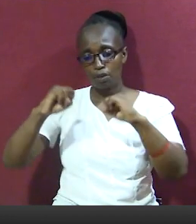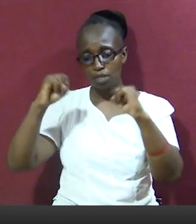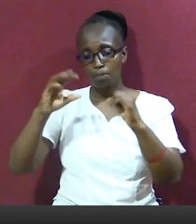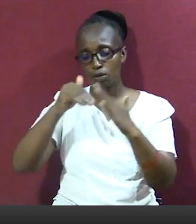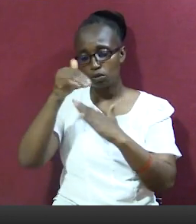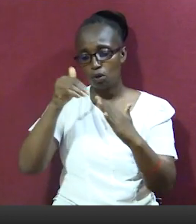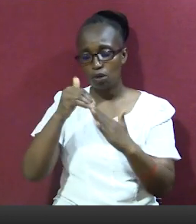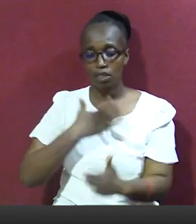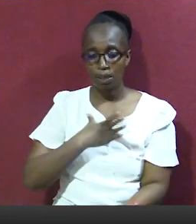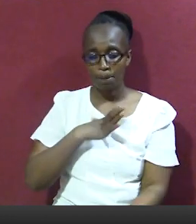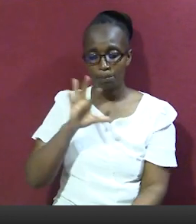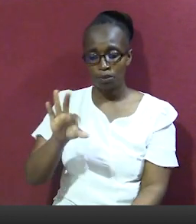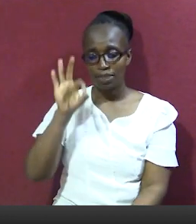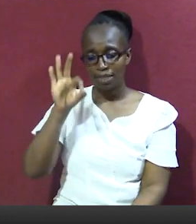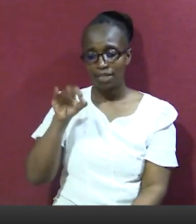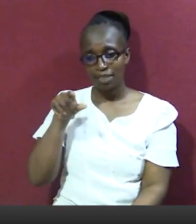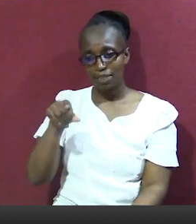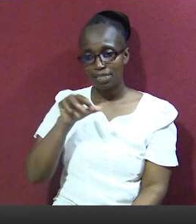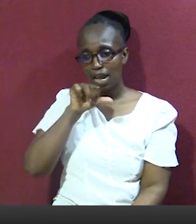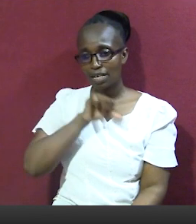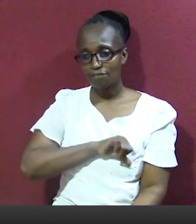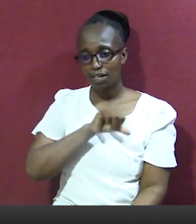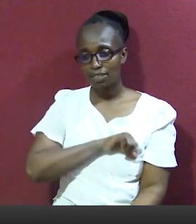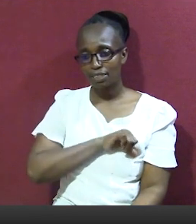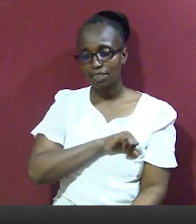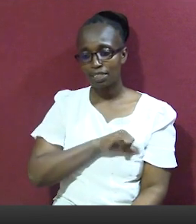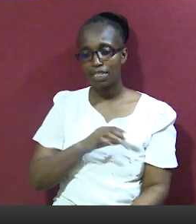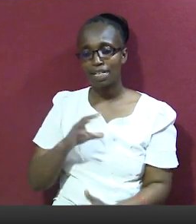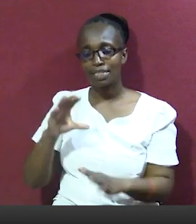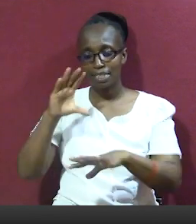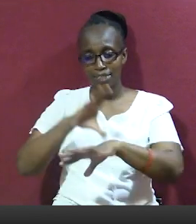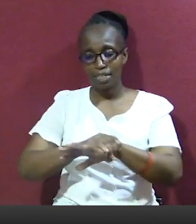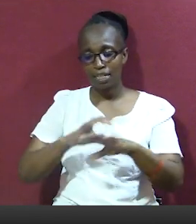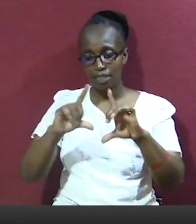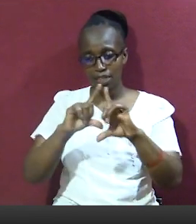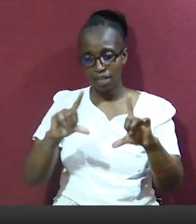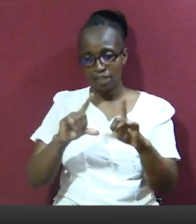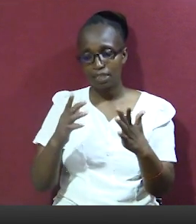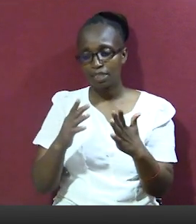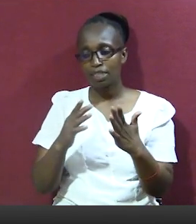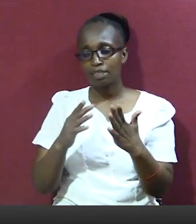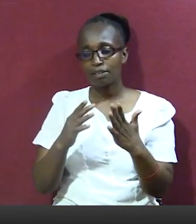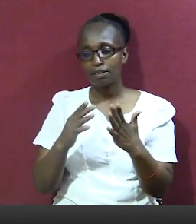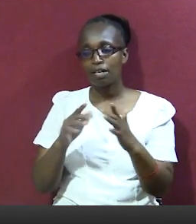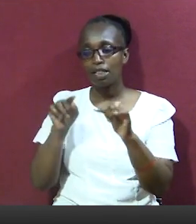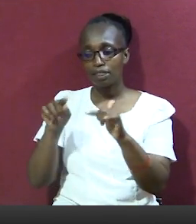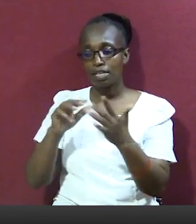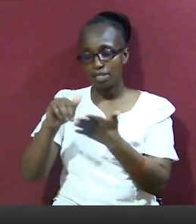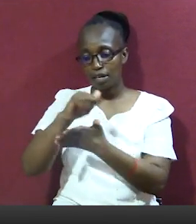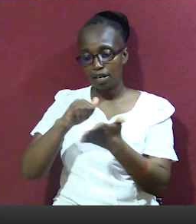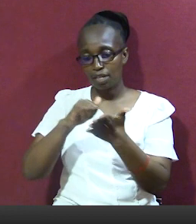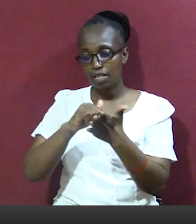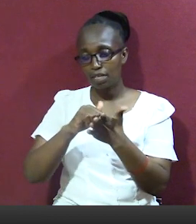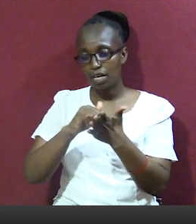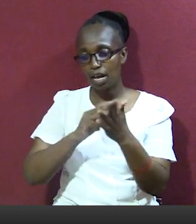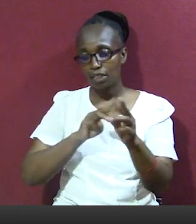are taking advantage of this to essentially perpetuate a land grab in Nairobi. And because riparian areas are under the